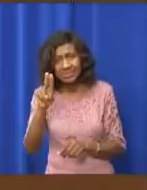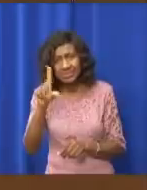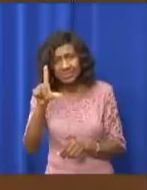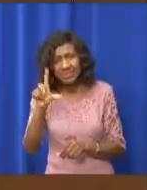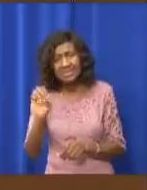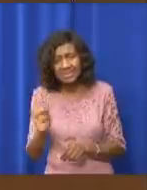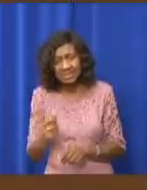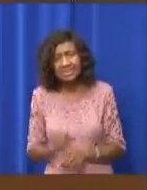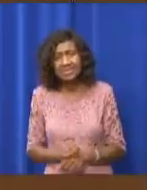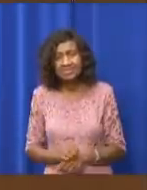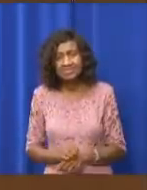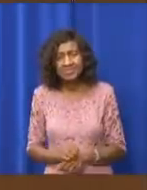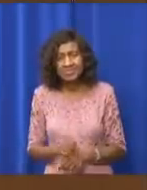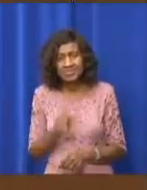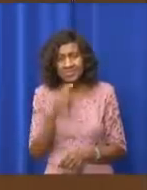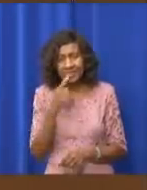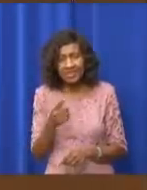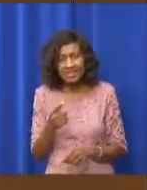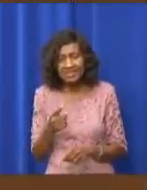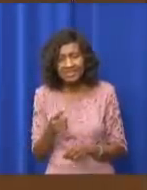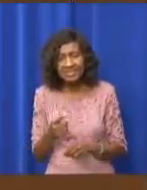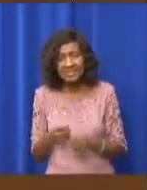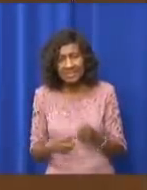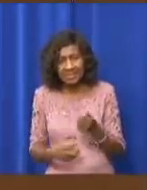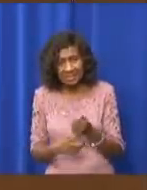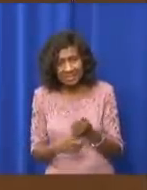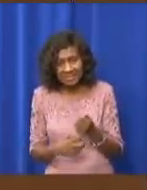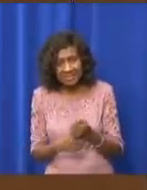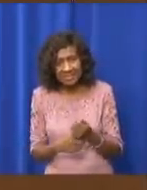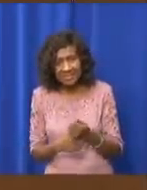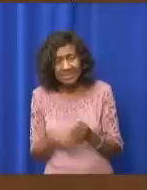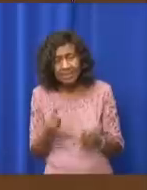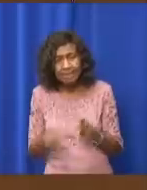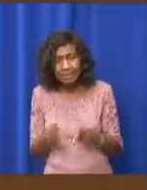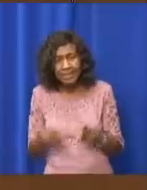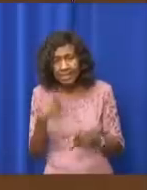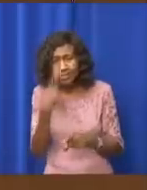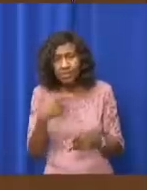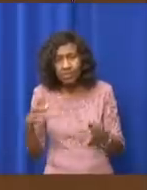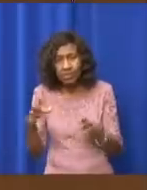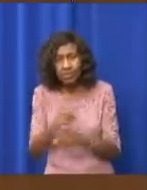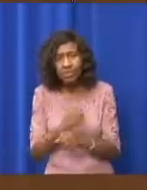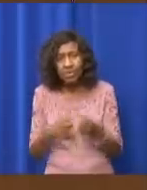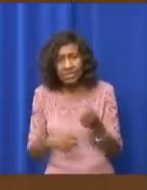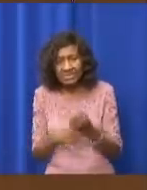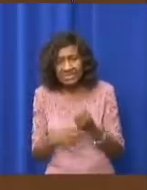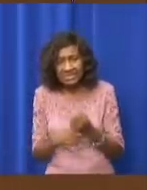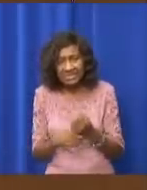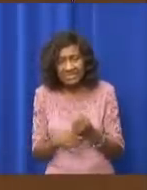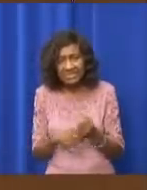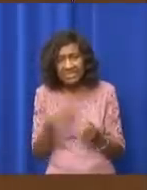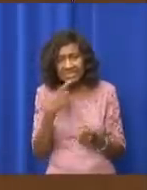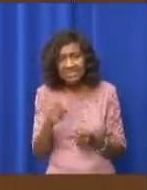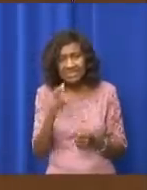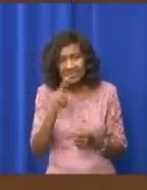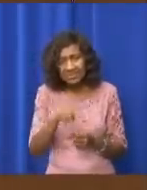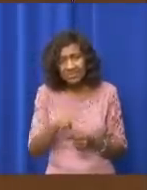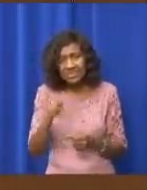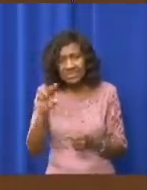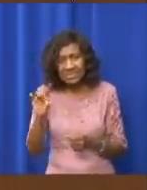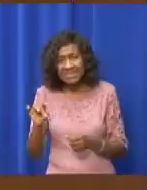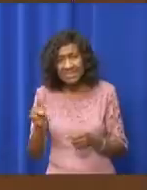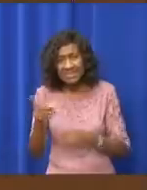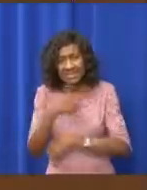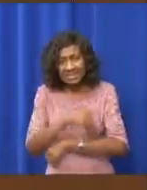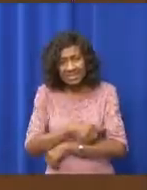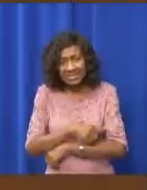cases only. And the ticketing situation, as you know from the introduction of the regulations, there's a 28-day period and then there's a 10-day period